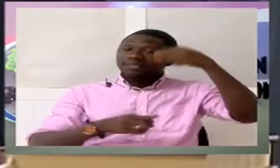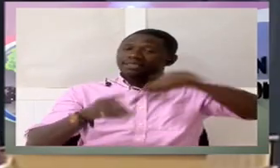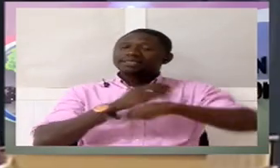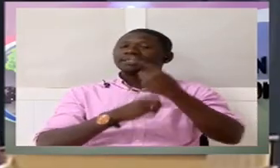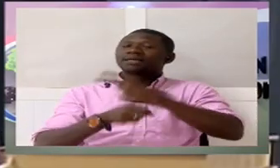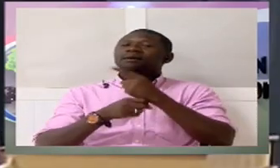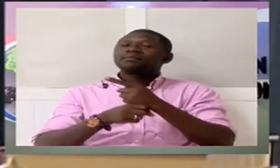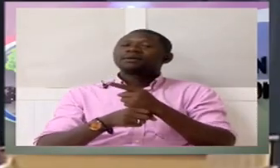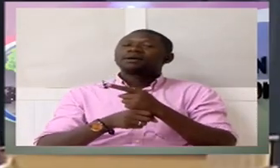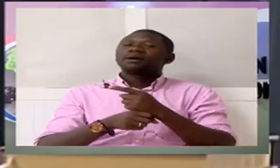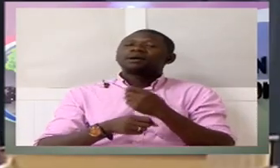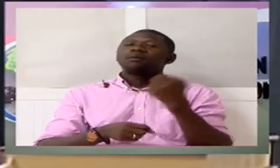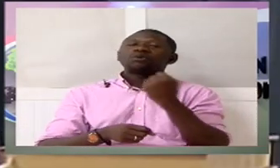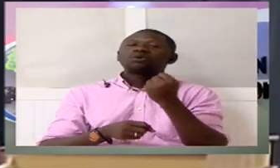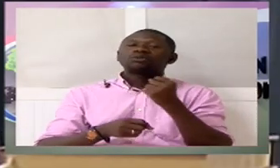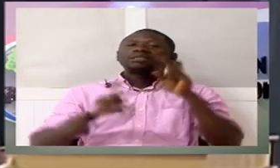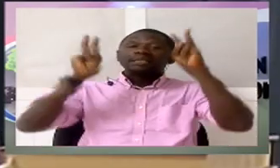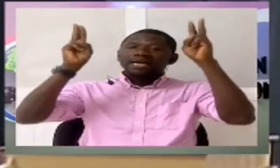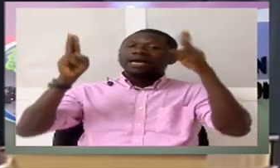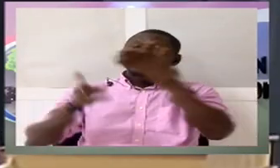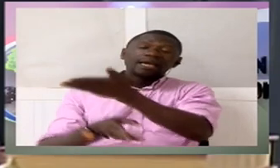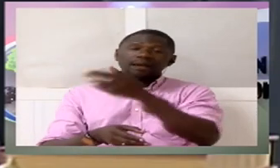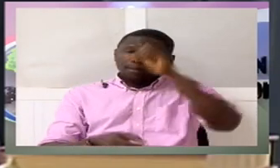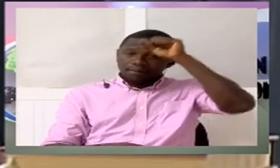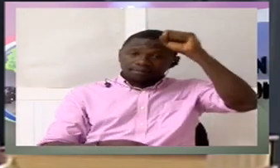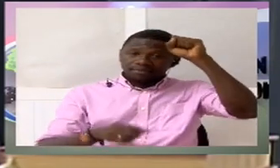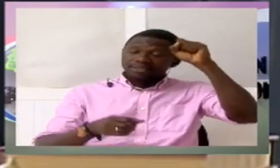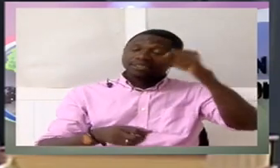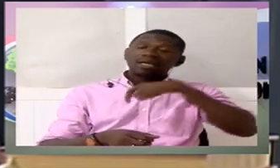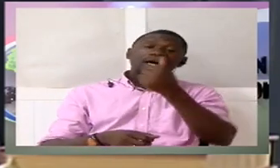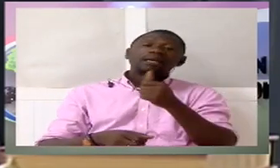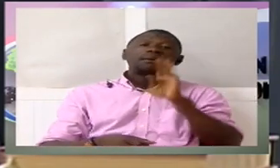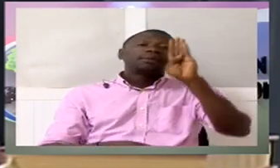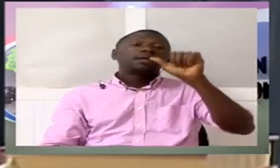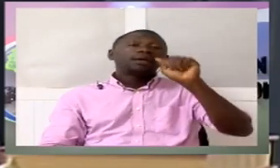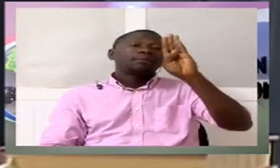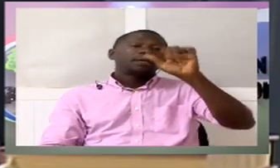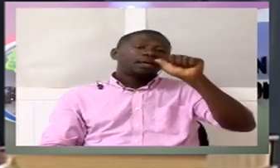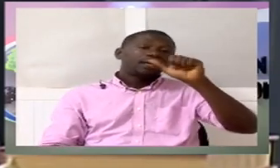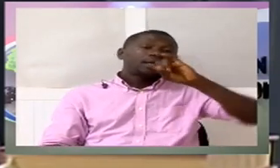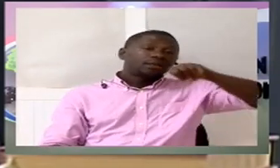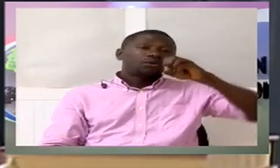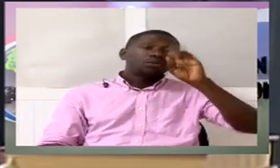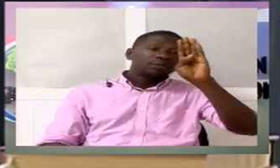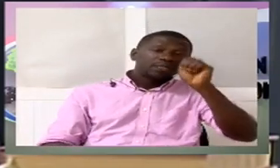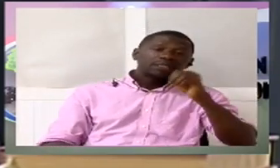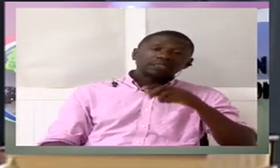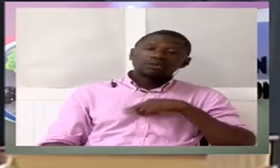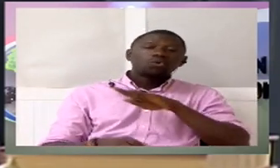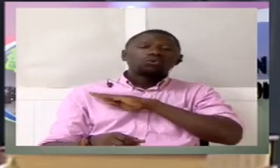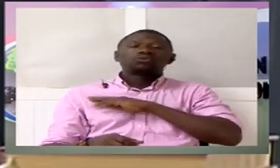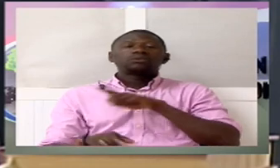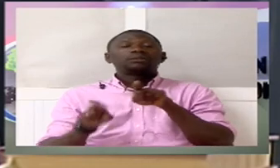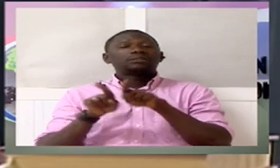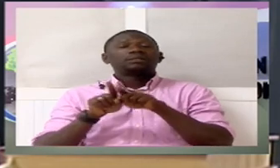Go dung keta wato men wo wato otumo ngunungunu be siarim banko kang. Ko mansa fula lebe Gambia bankoka